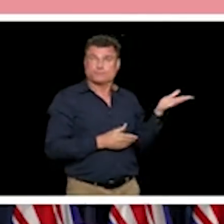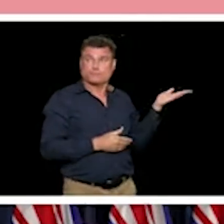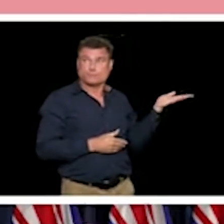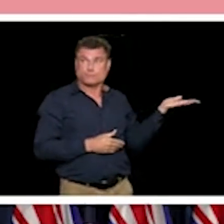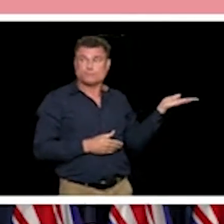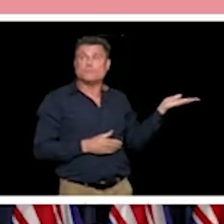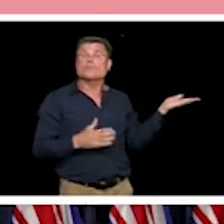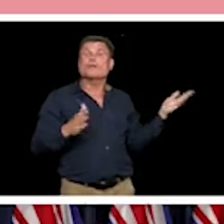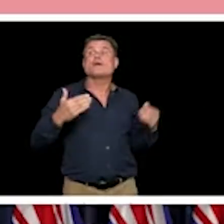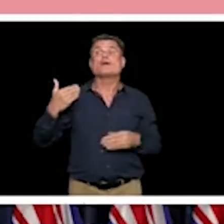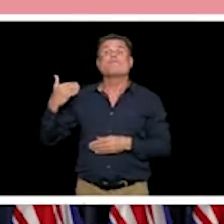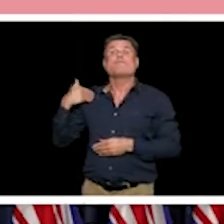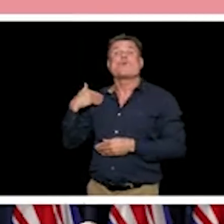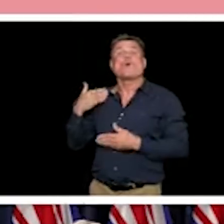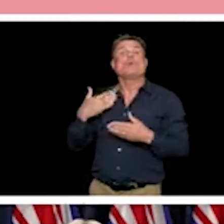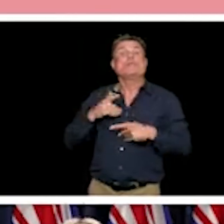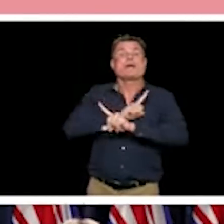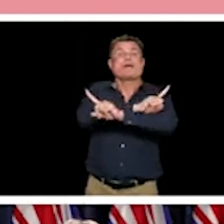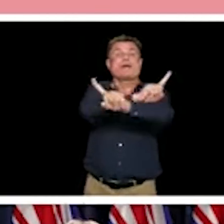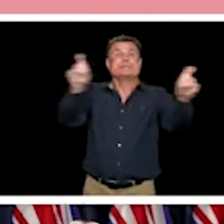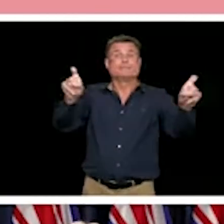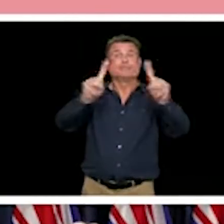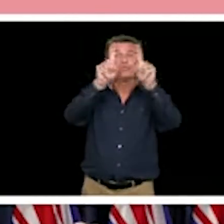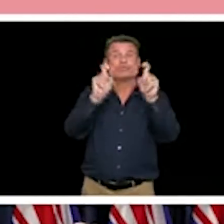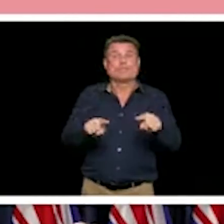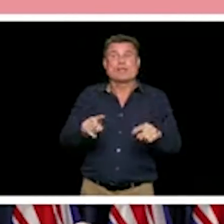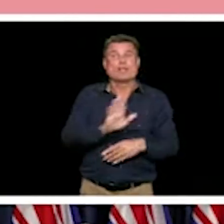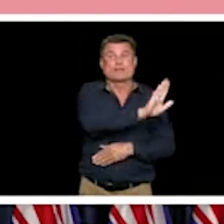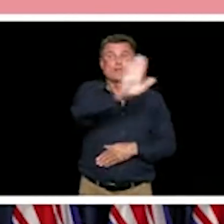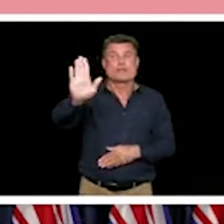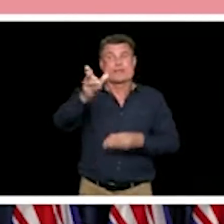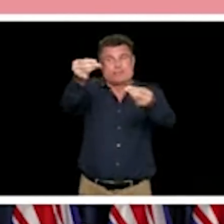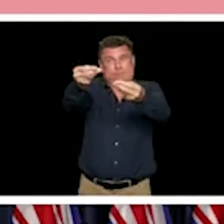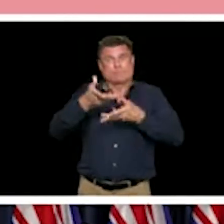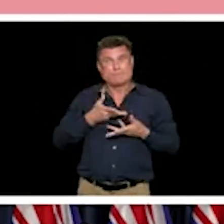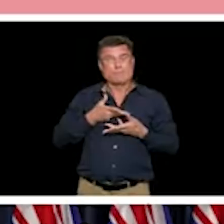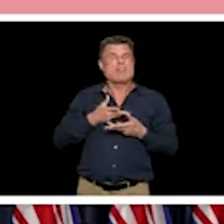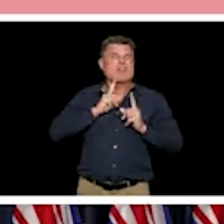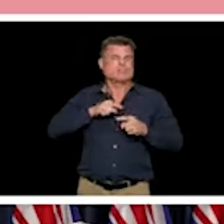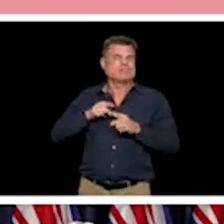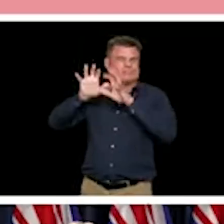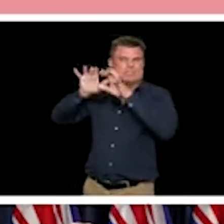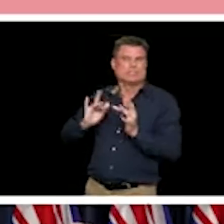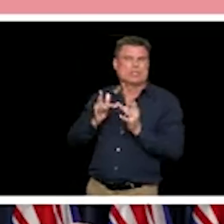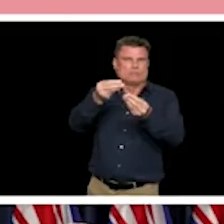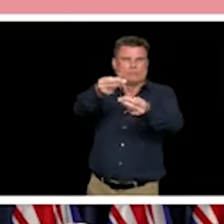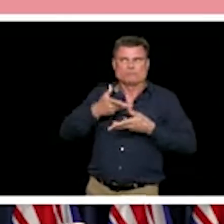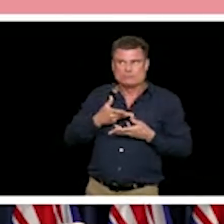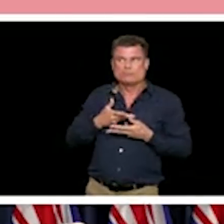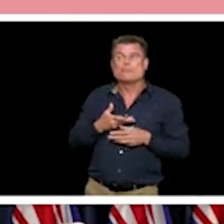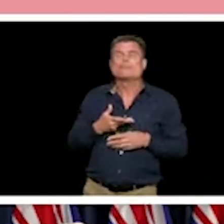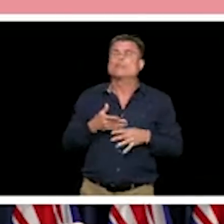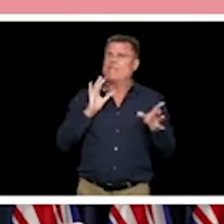Finally, I'm going to give some of the information that we learned from what you gave us in the Population Health Survey, Your